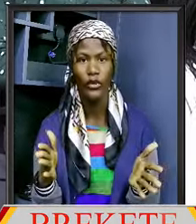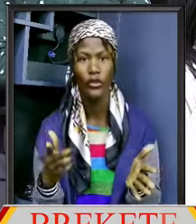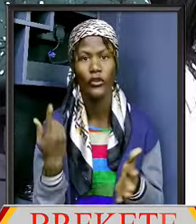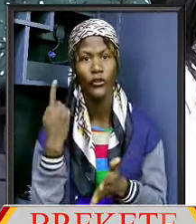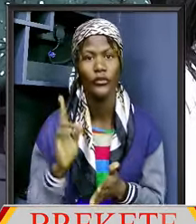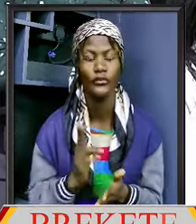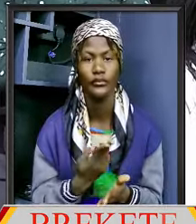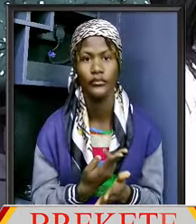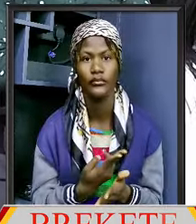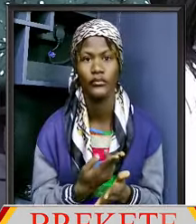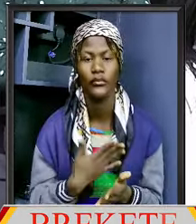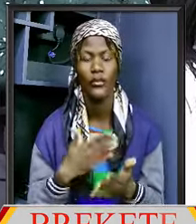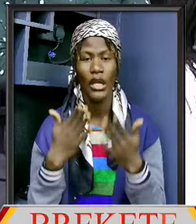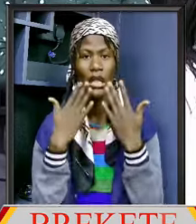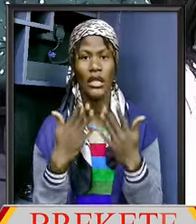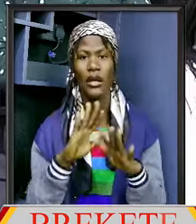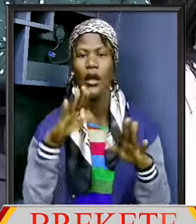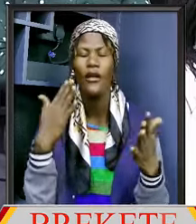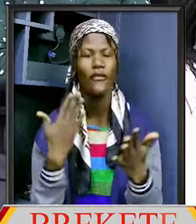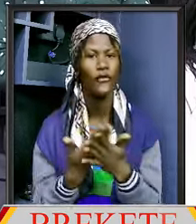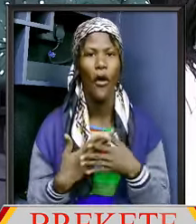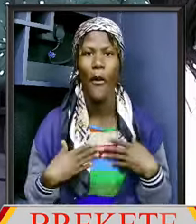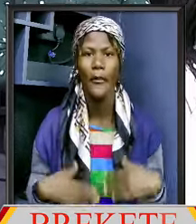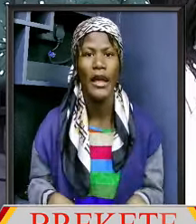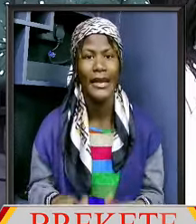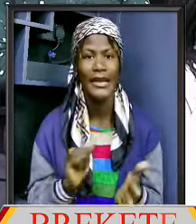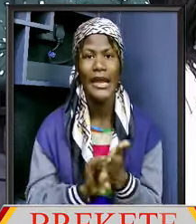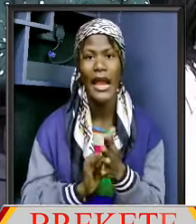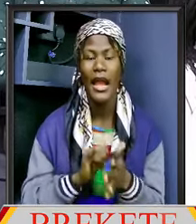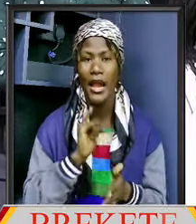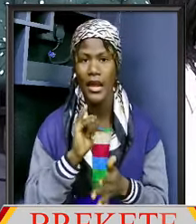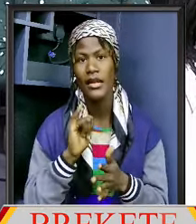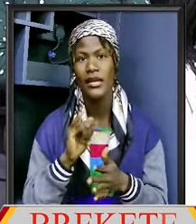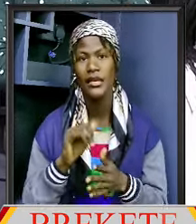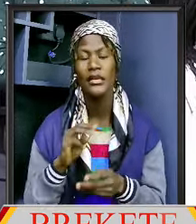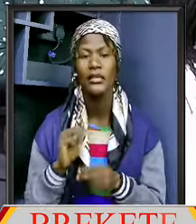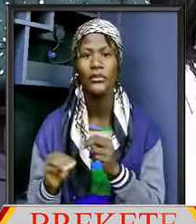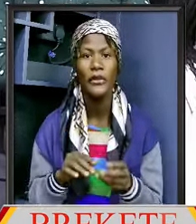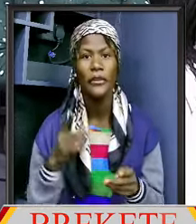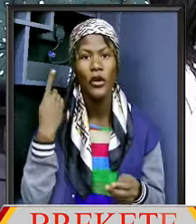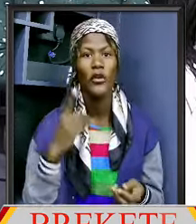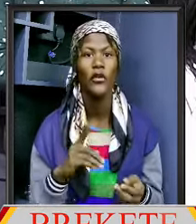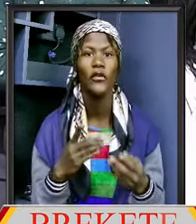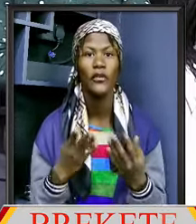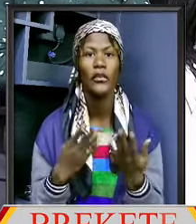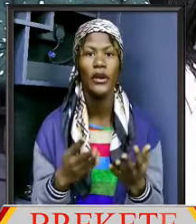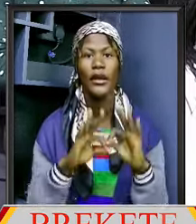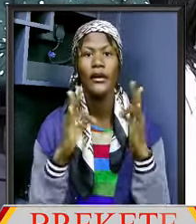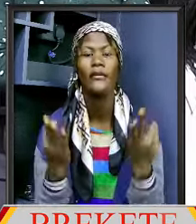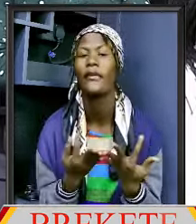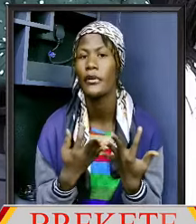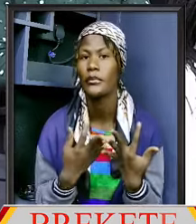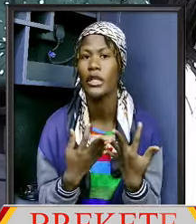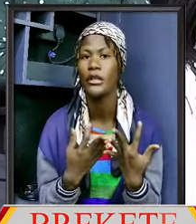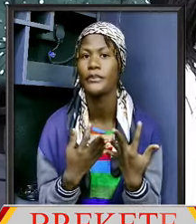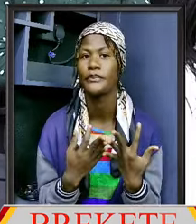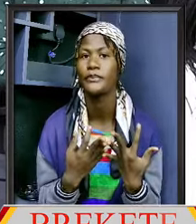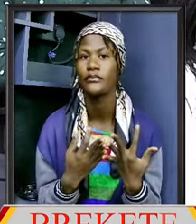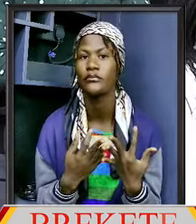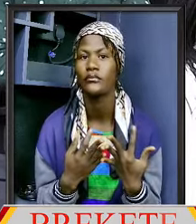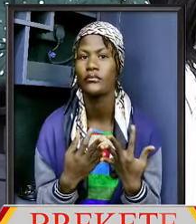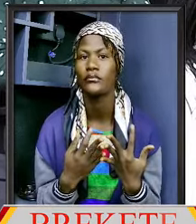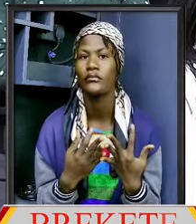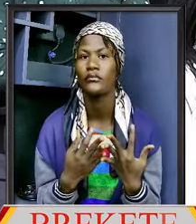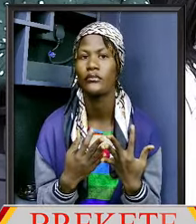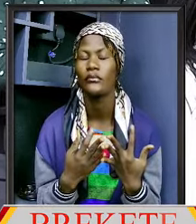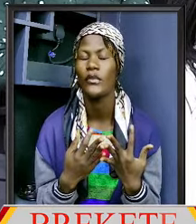thank every person who be member of the Brekete family across the world. Now we get member.